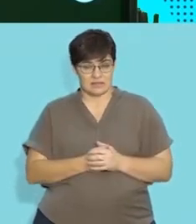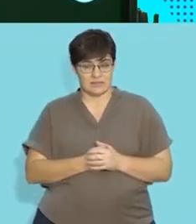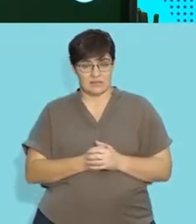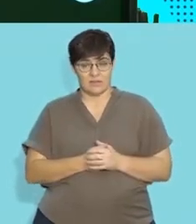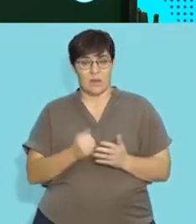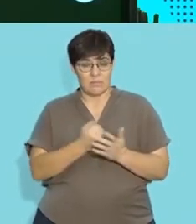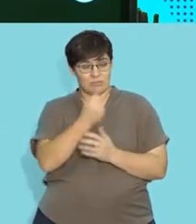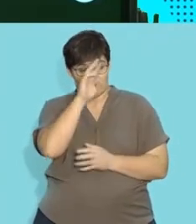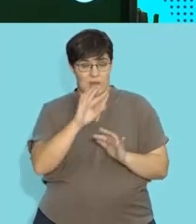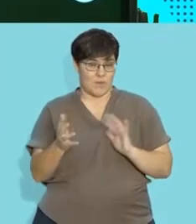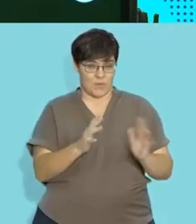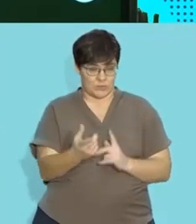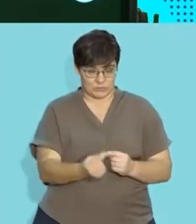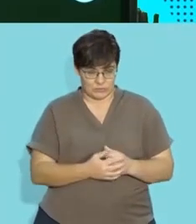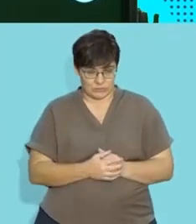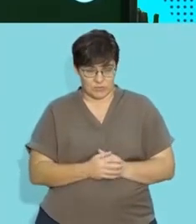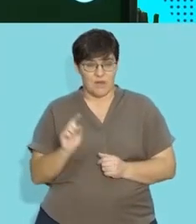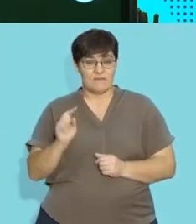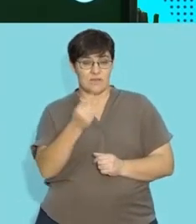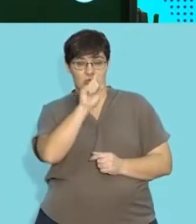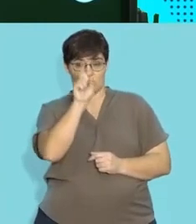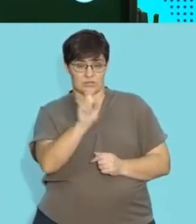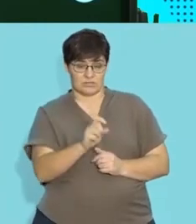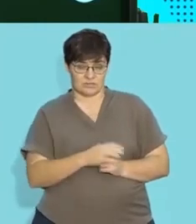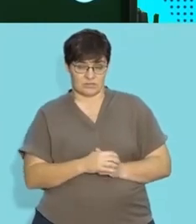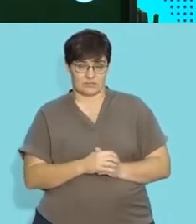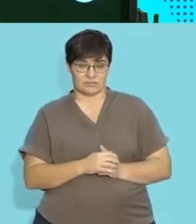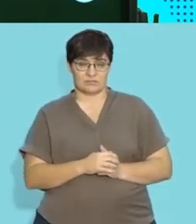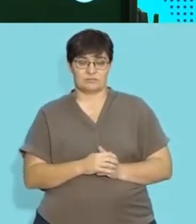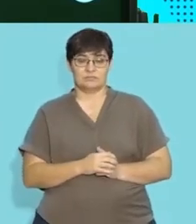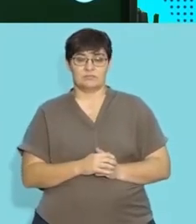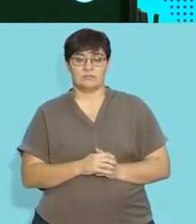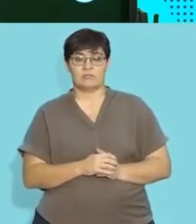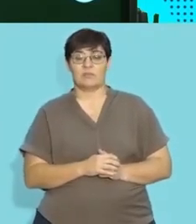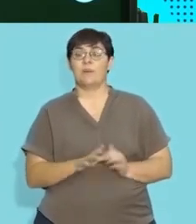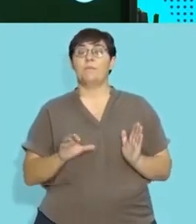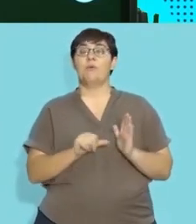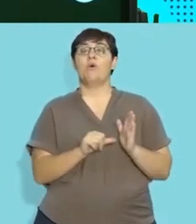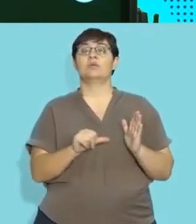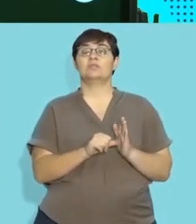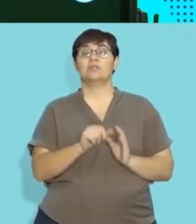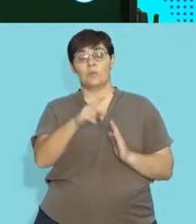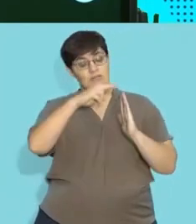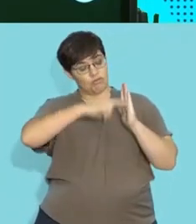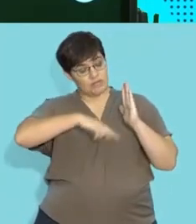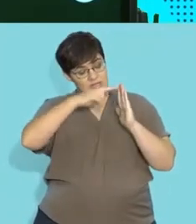good. Now let's look at our first question. Okay, and when you do your question, very important to read